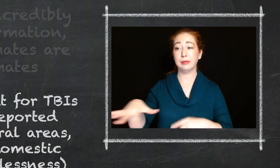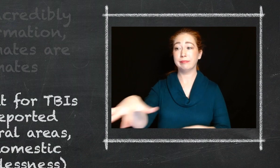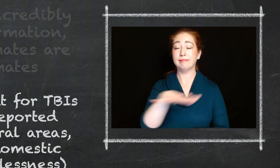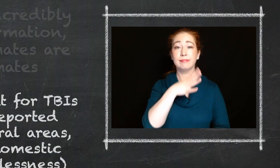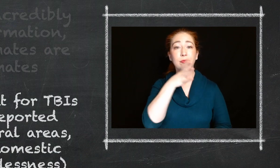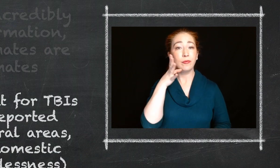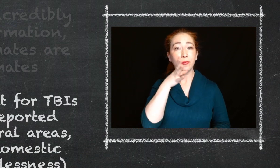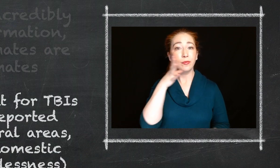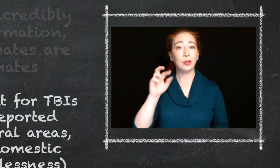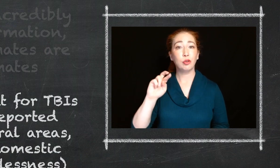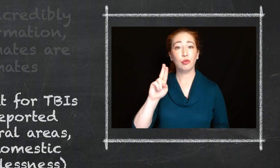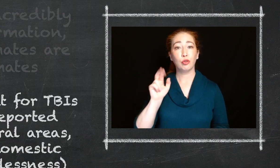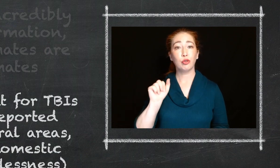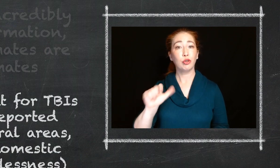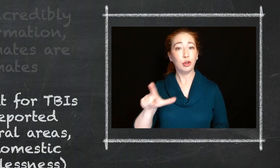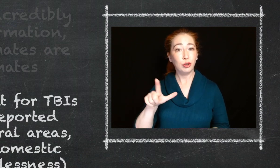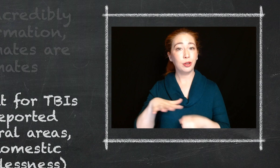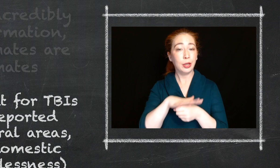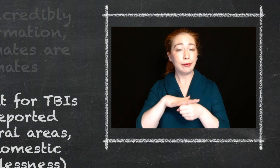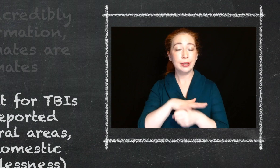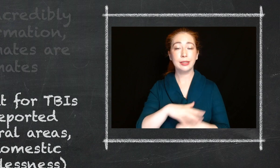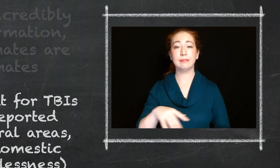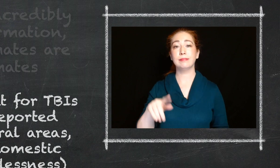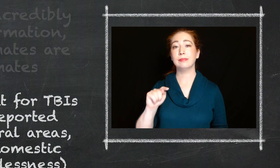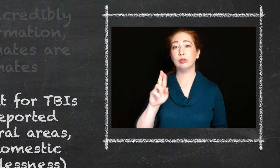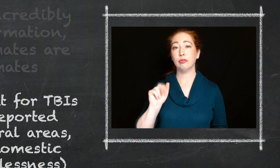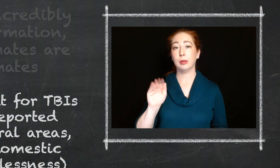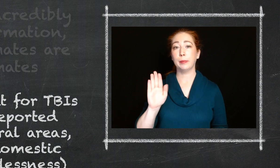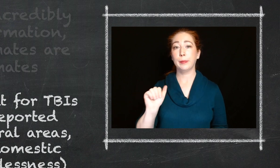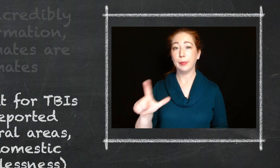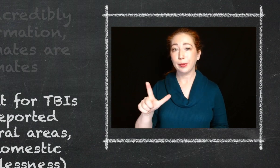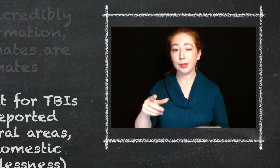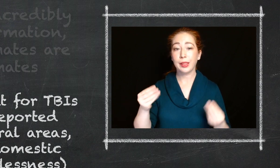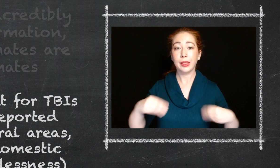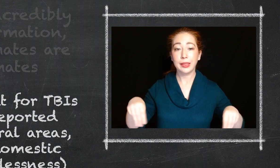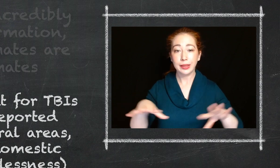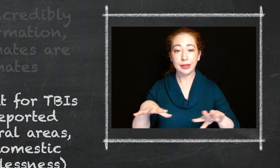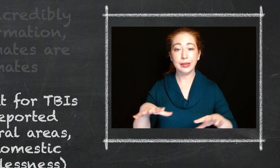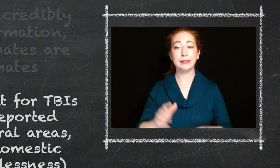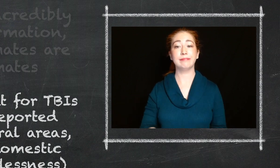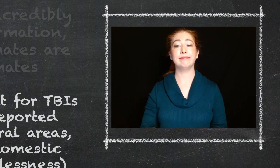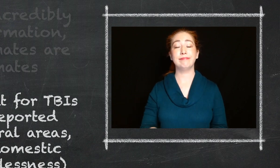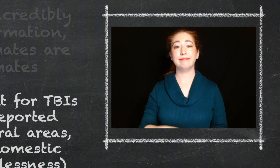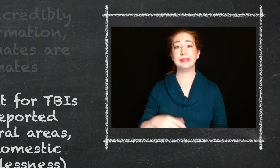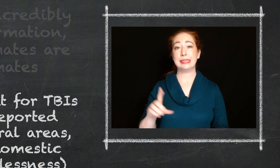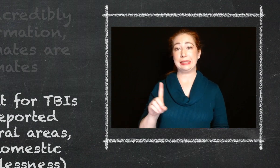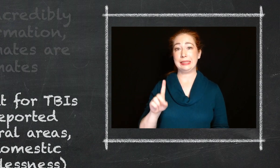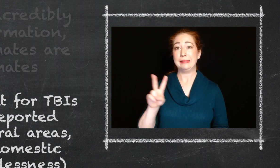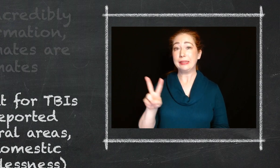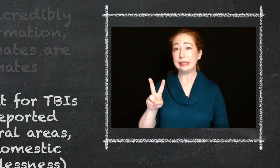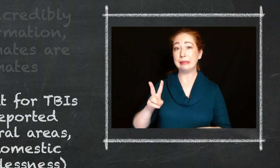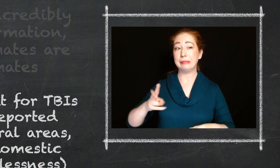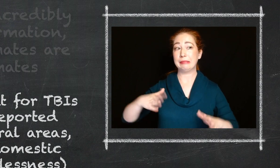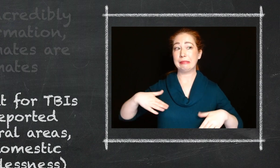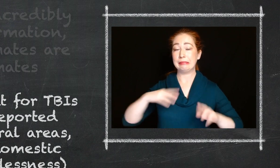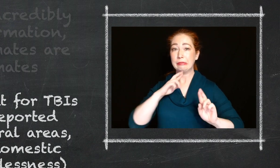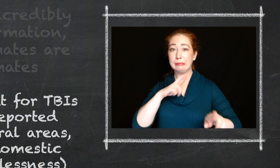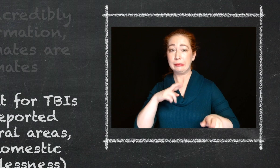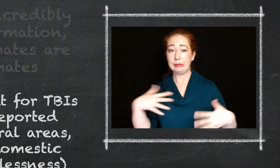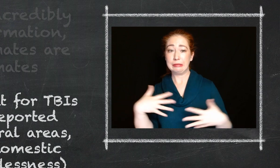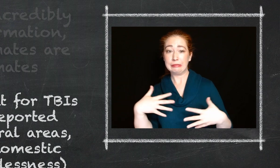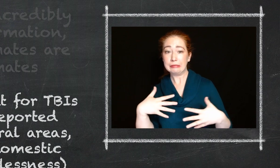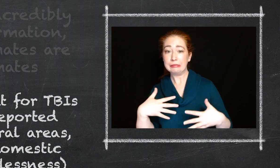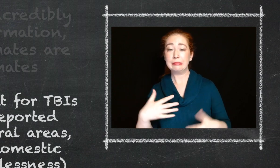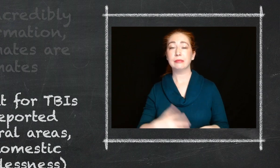do not include those TBIs that are not reported, which may happen in rural areas, on tribal